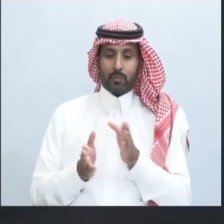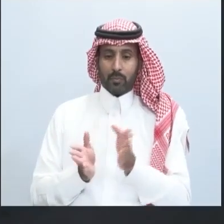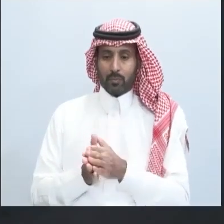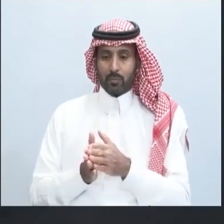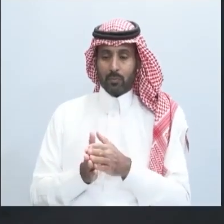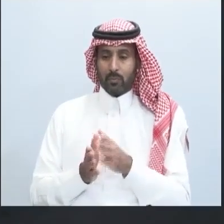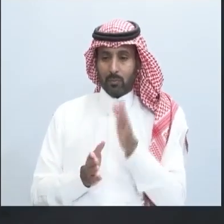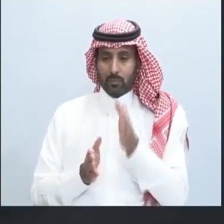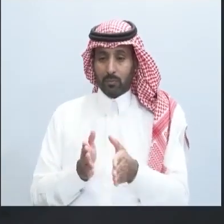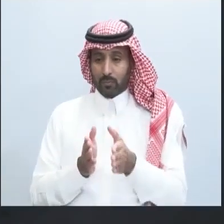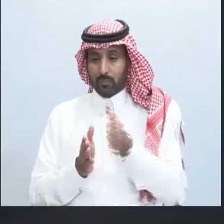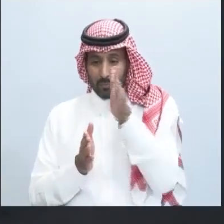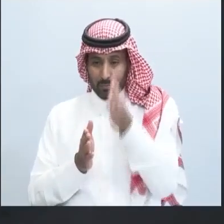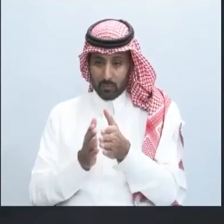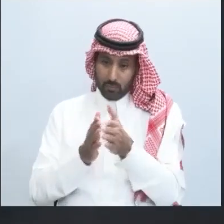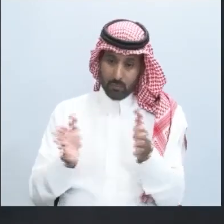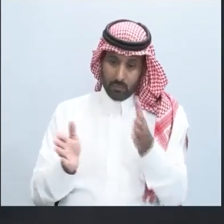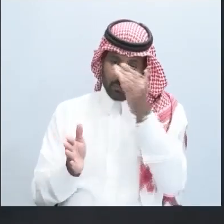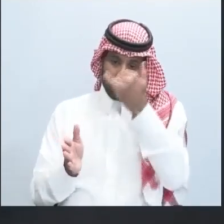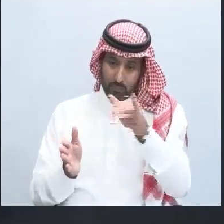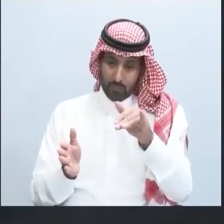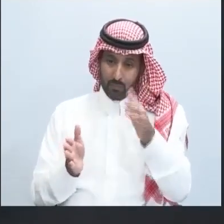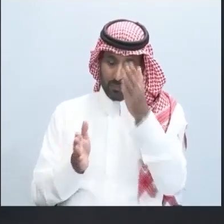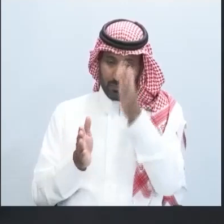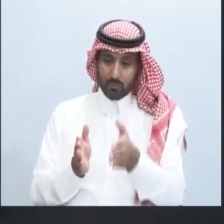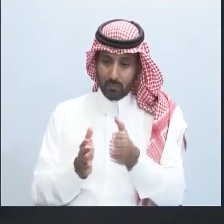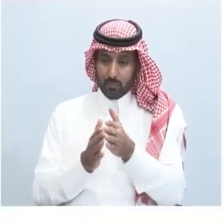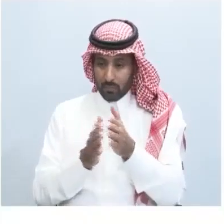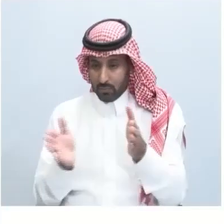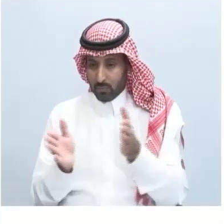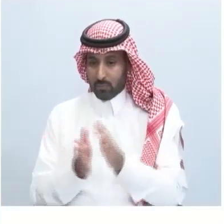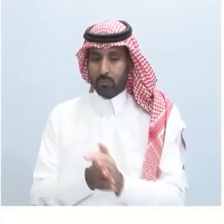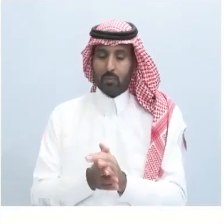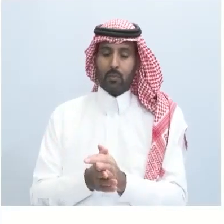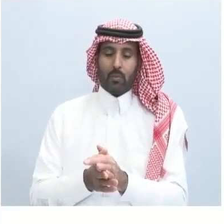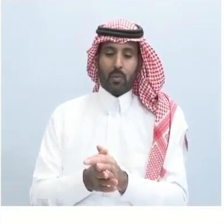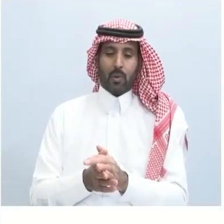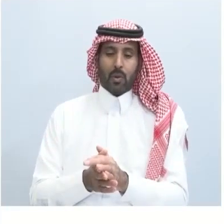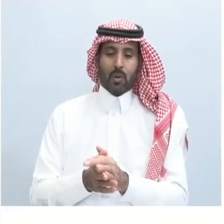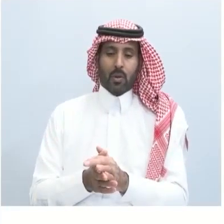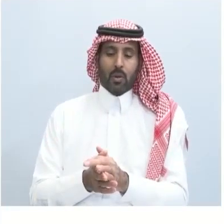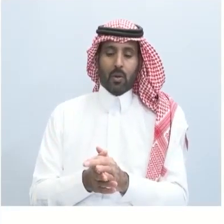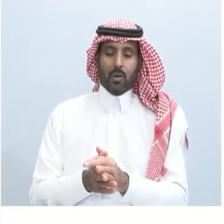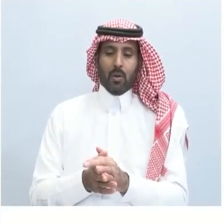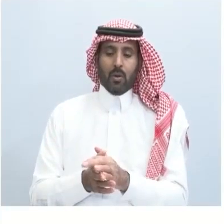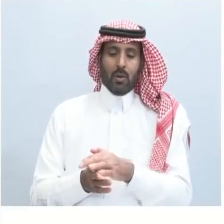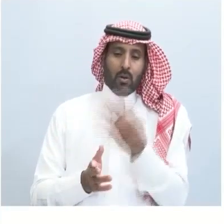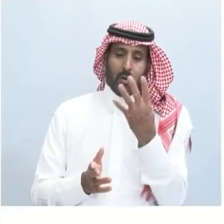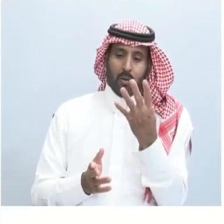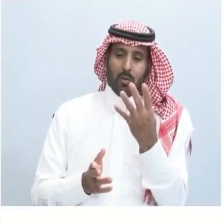or the opponent's place. It's just in the middle. So this is neutral zone. Number four